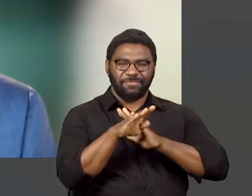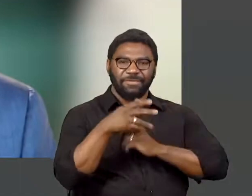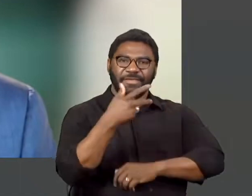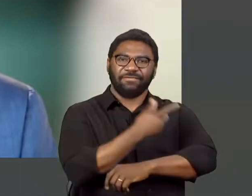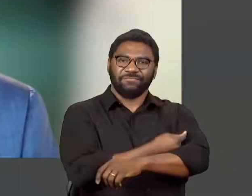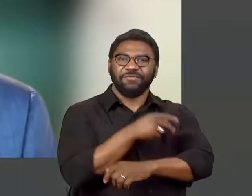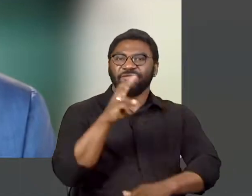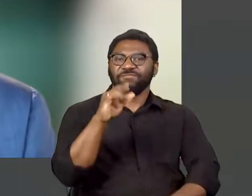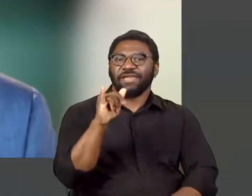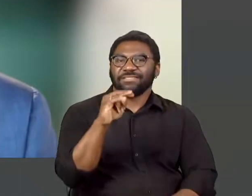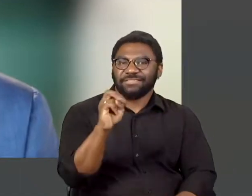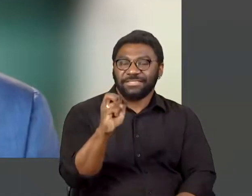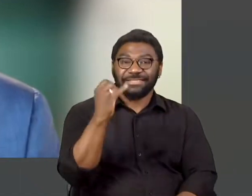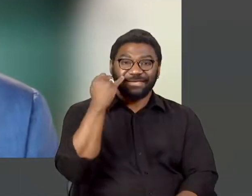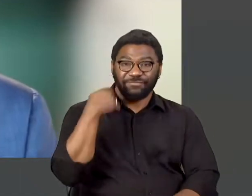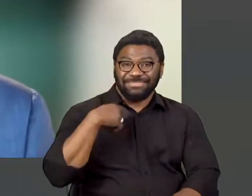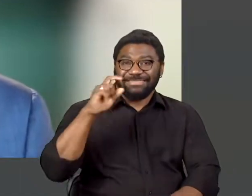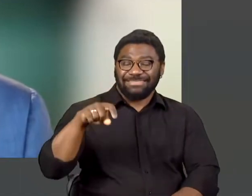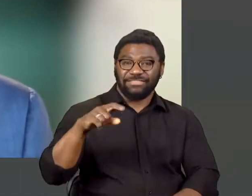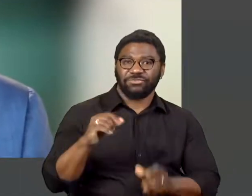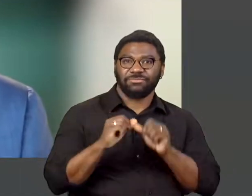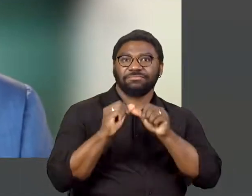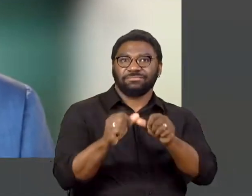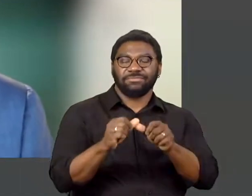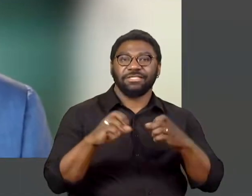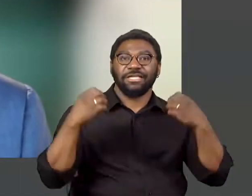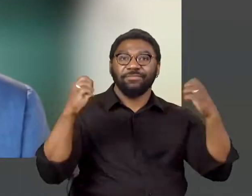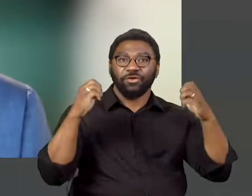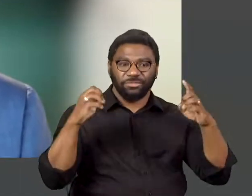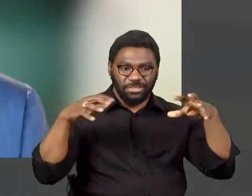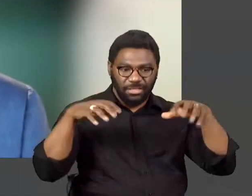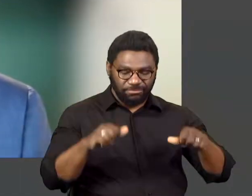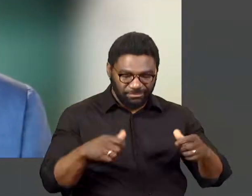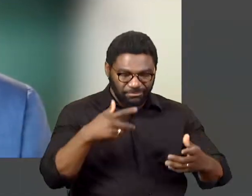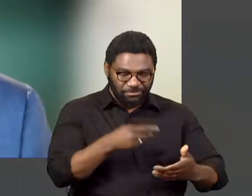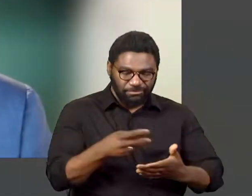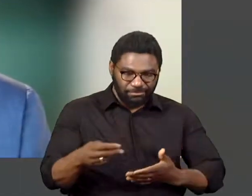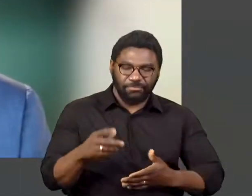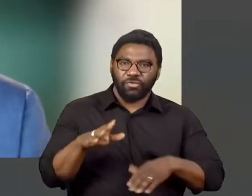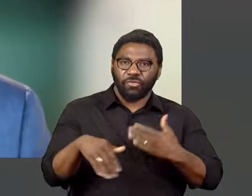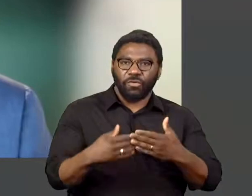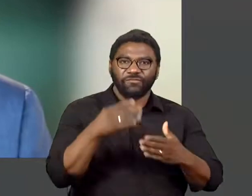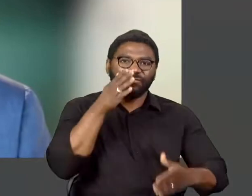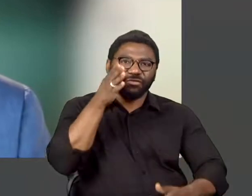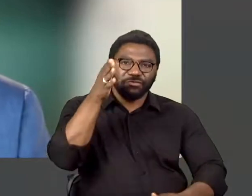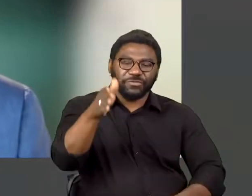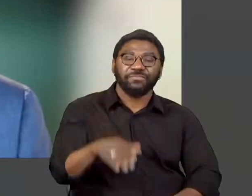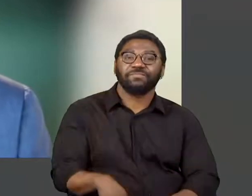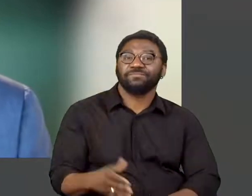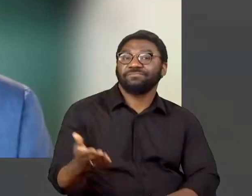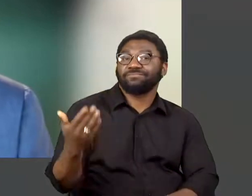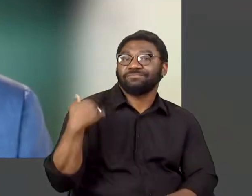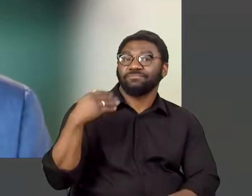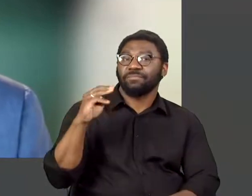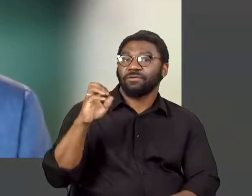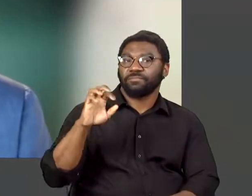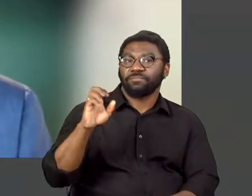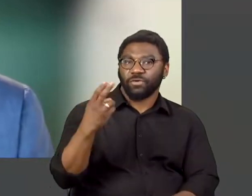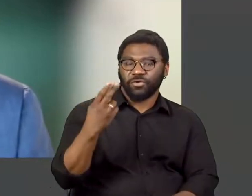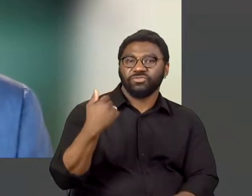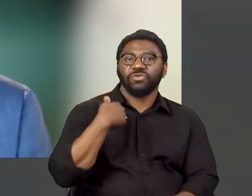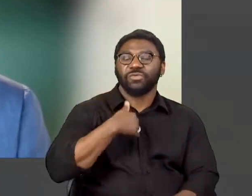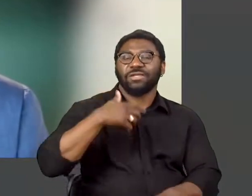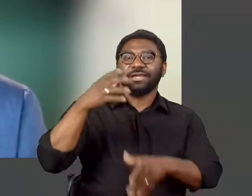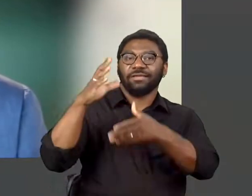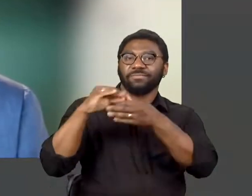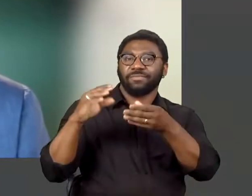consider emergency vaccination in the future. In early March, USDA received reports from veterinarians in the Texas Panhandle